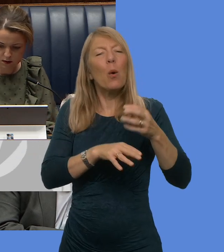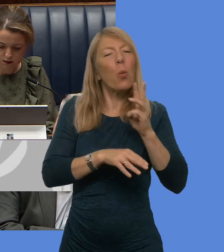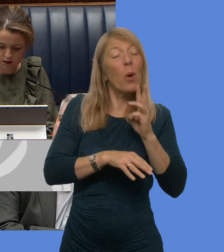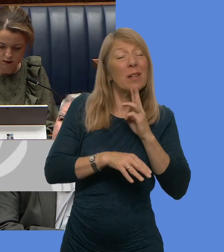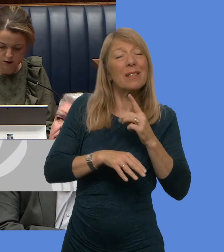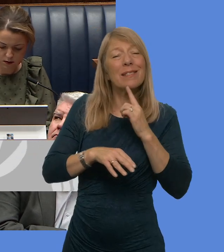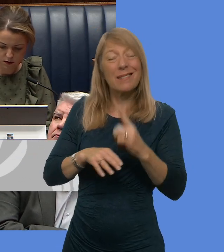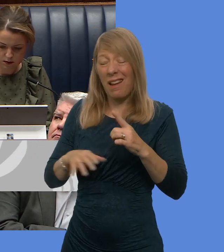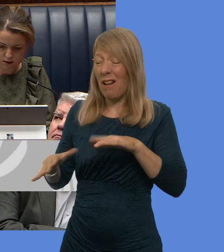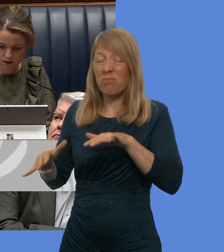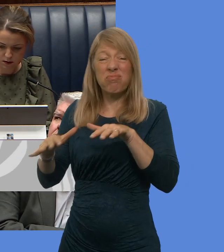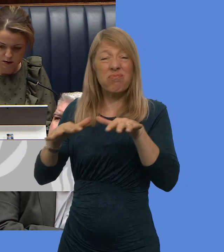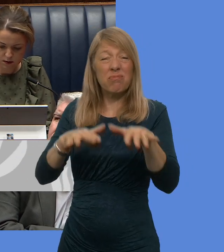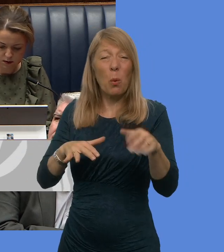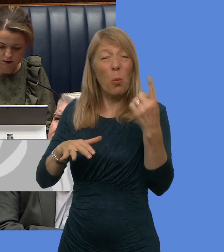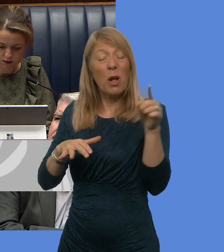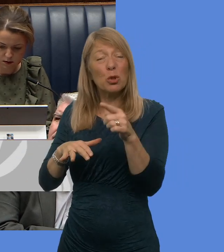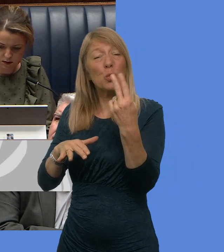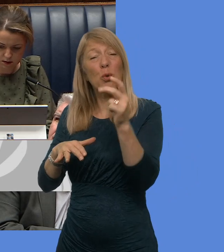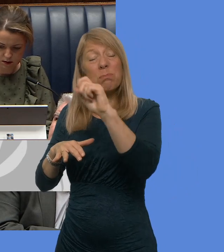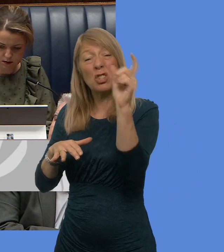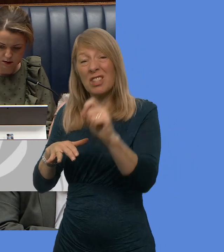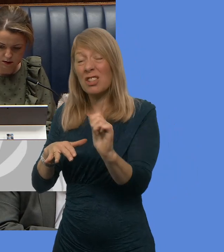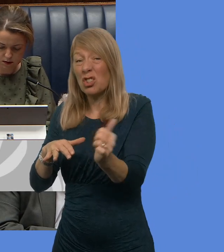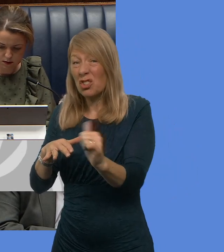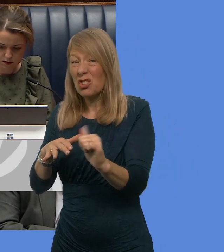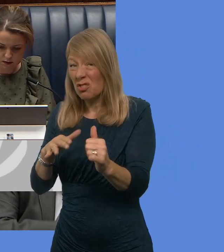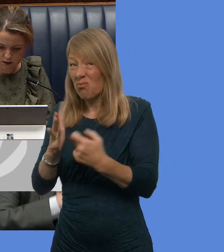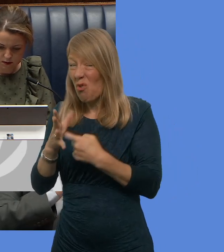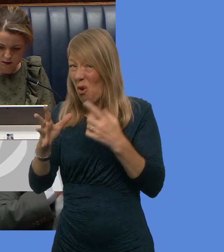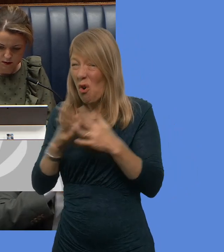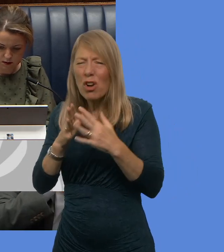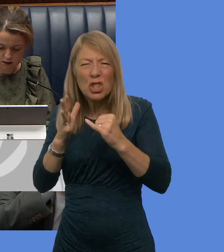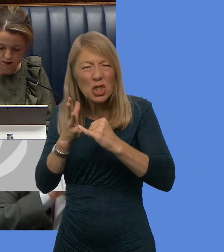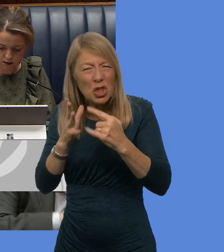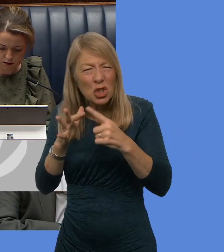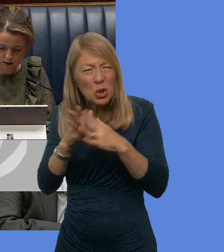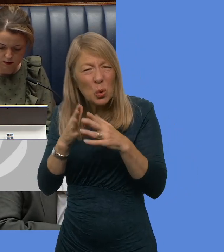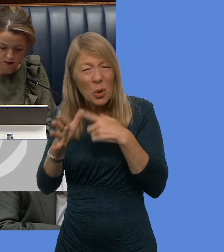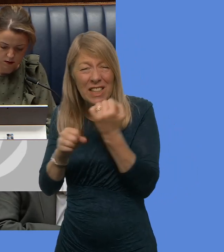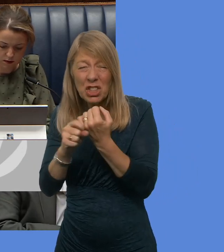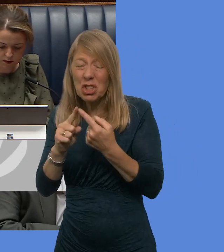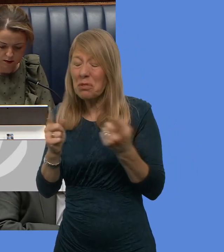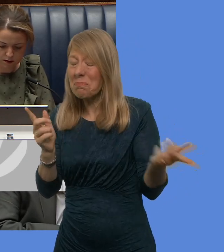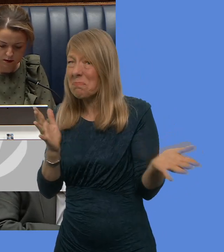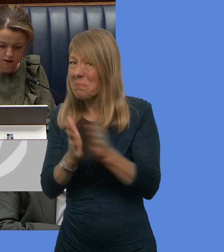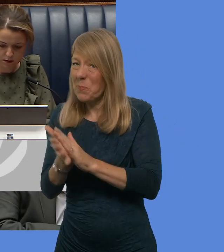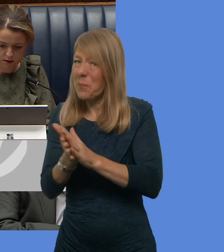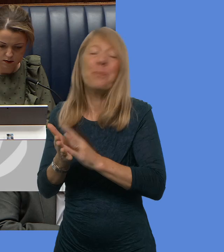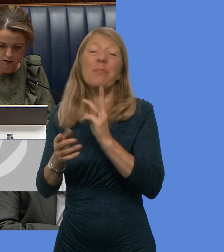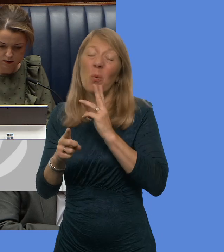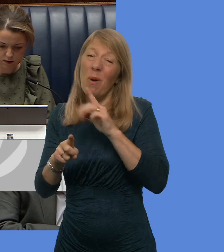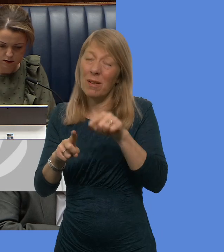spilled is raw sewage. NI Water publishes information on both predicted and actual spill volumes on its